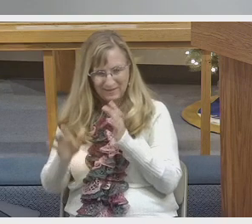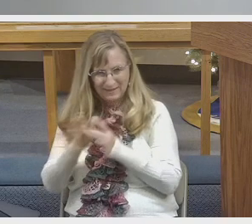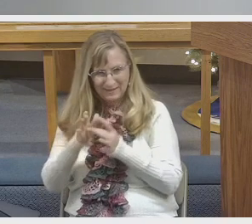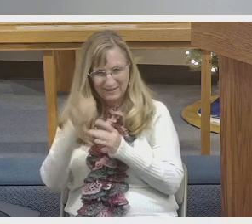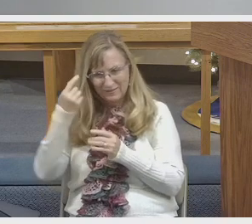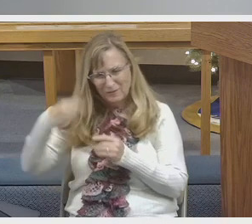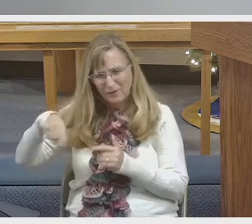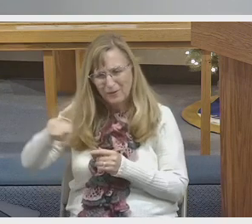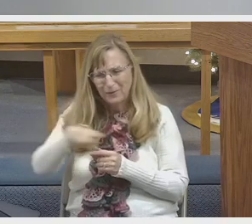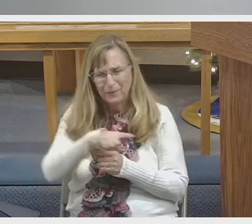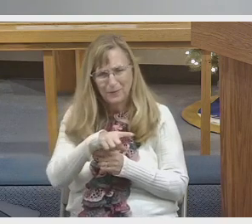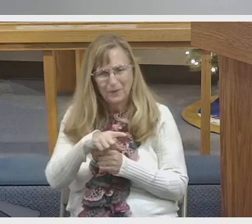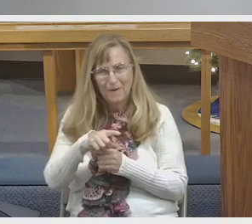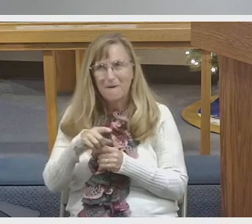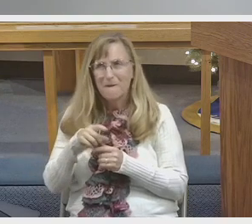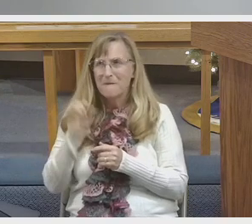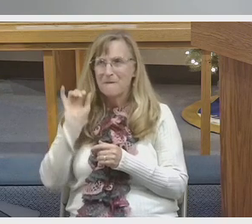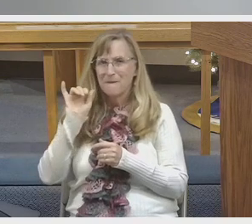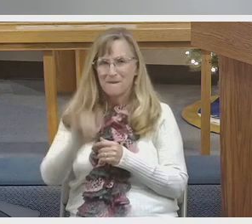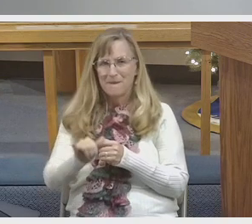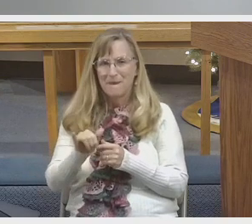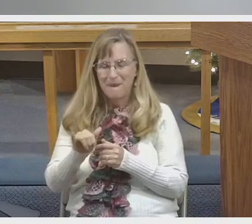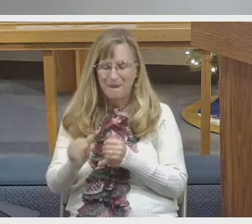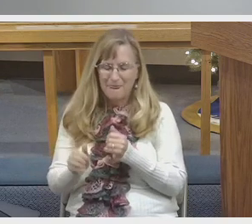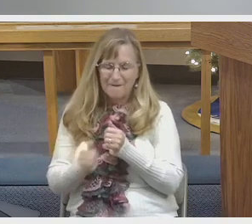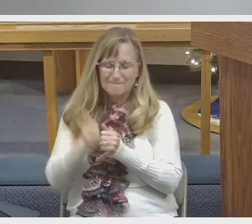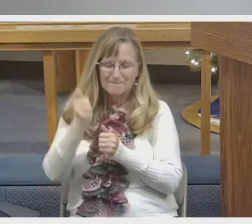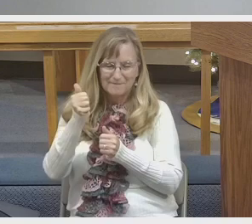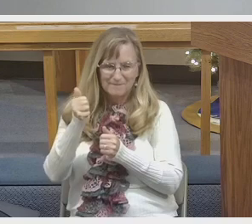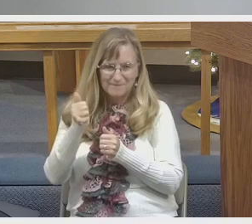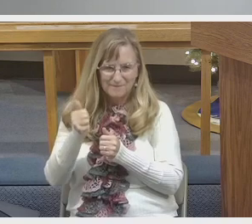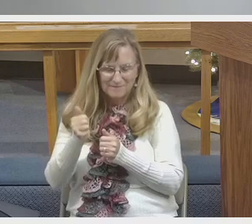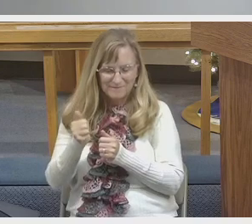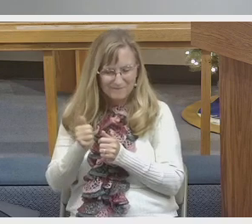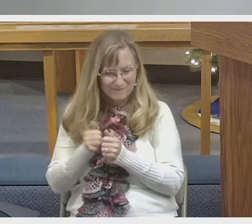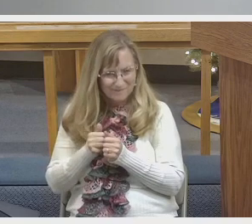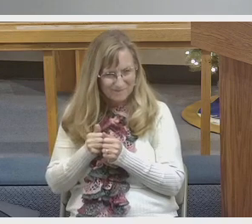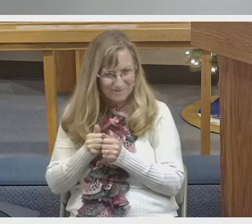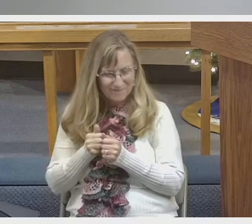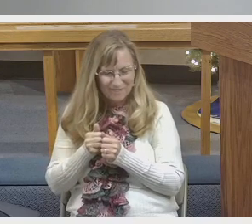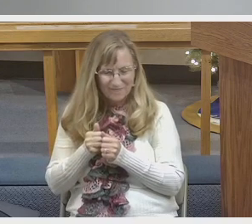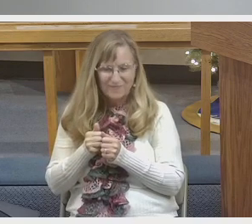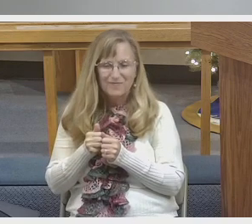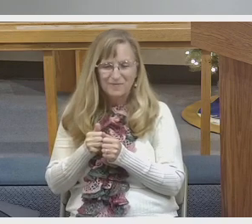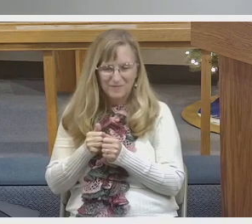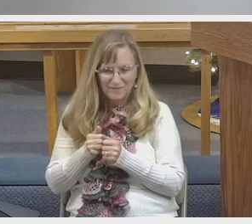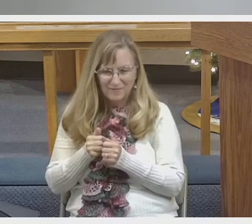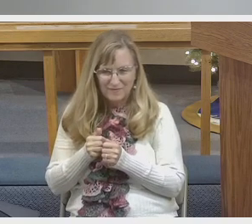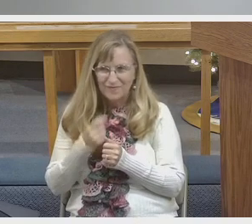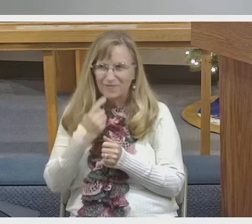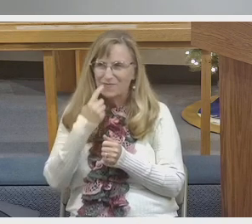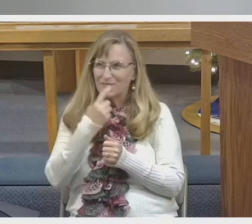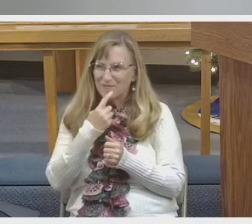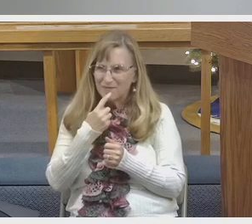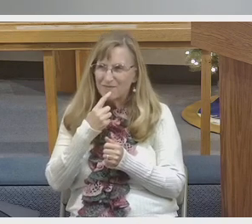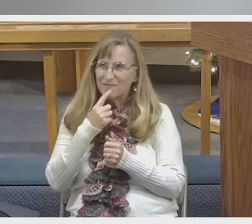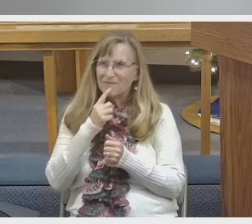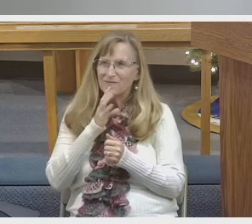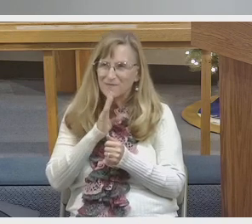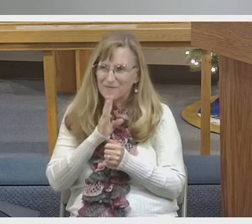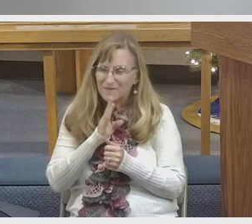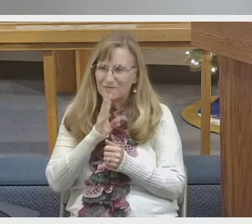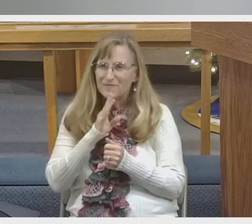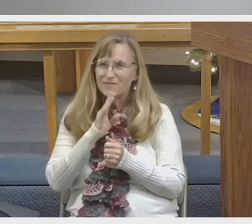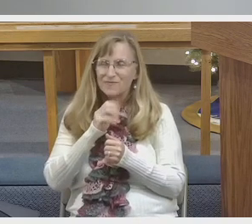it dominate your minds, resonate on your in your mouth, and inspire your